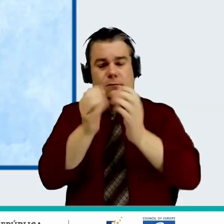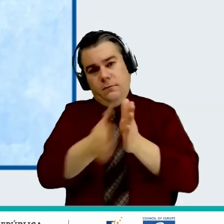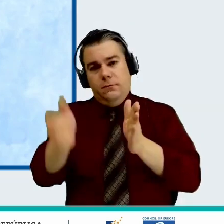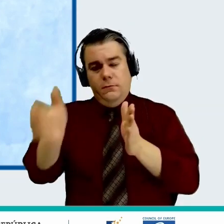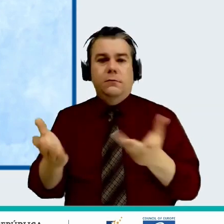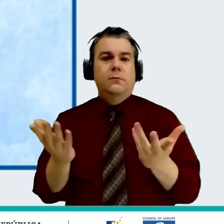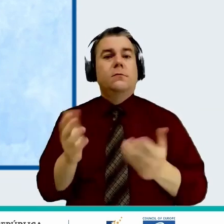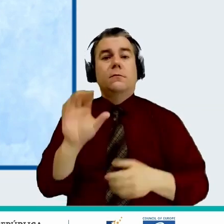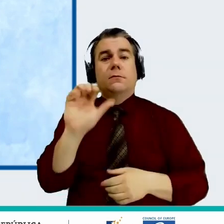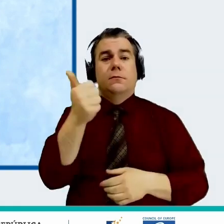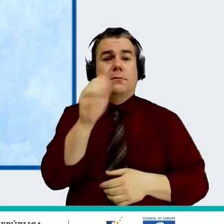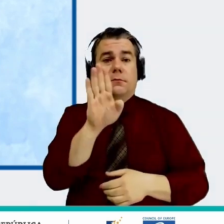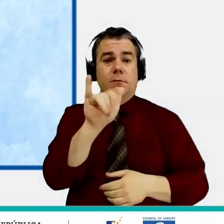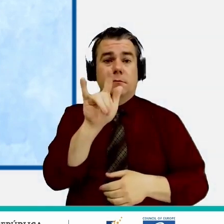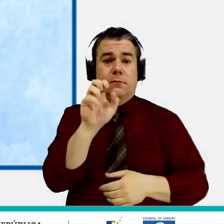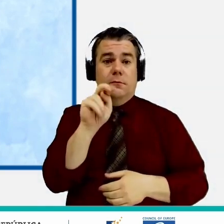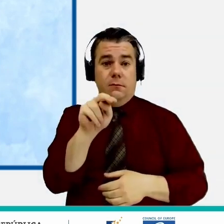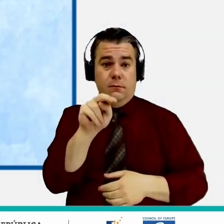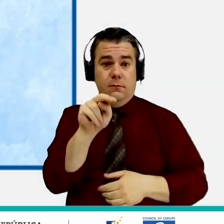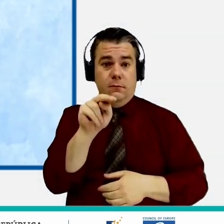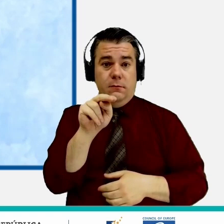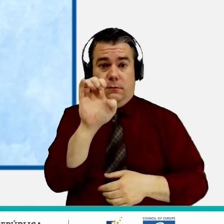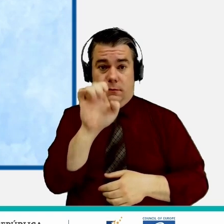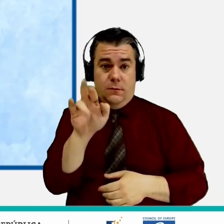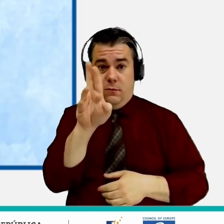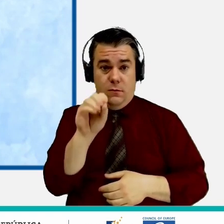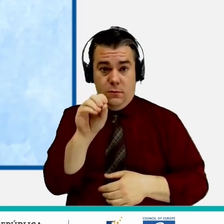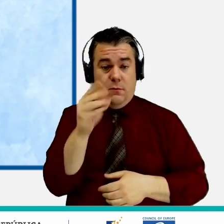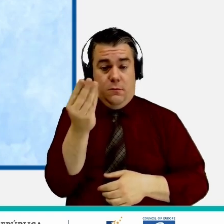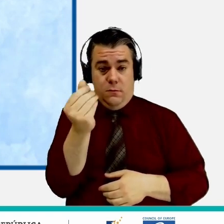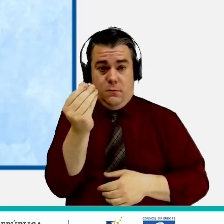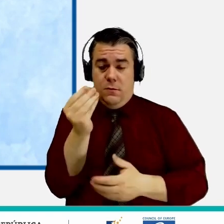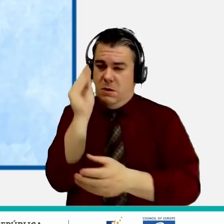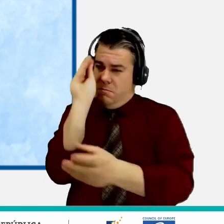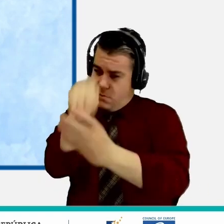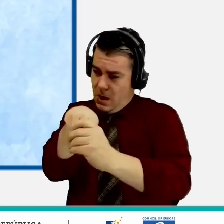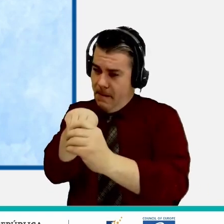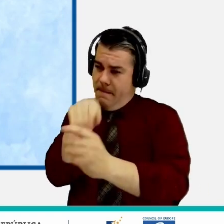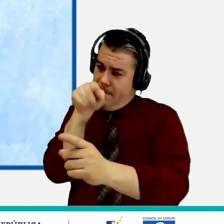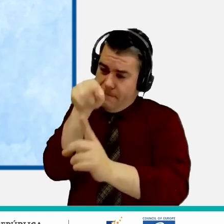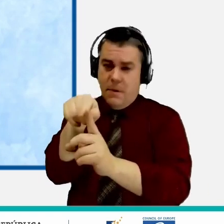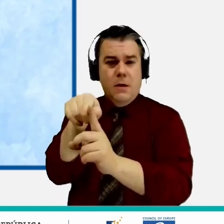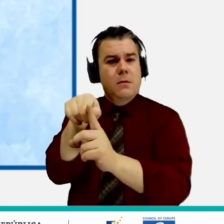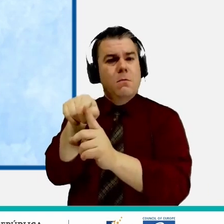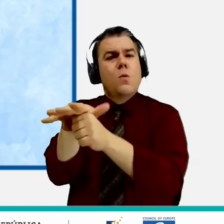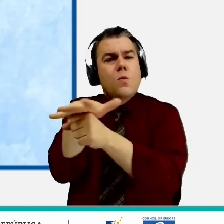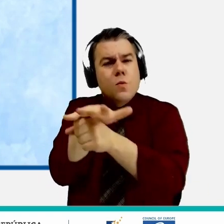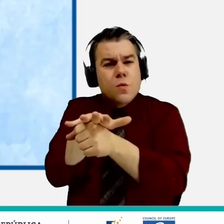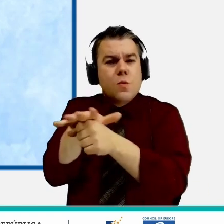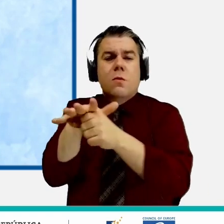10 billion euros worth of money in the last period were invested specifically on concrete, local,